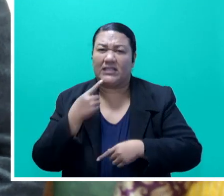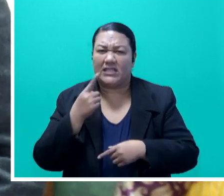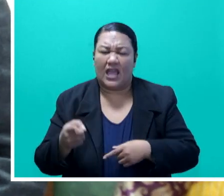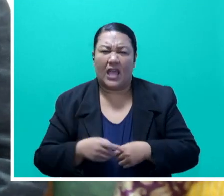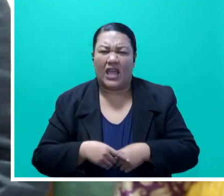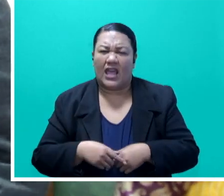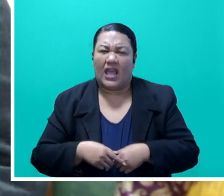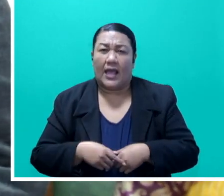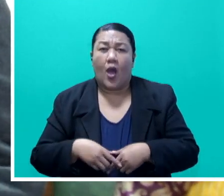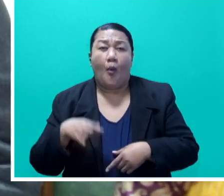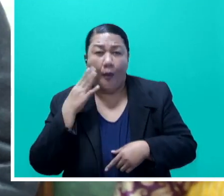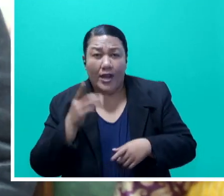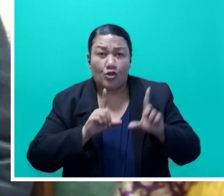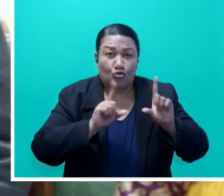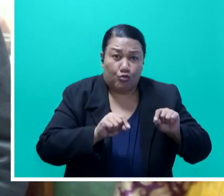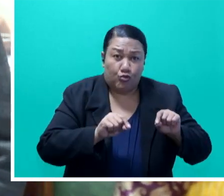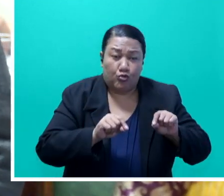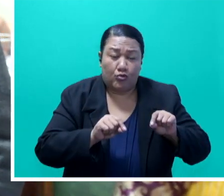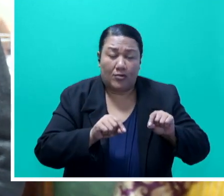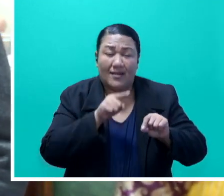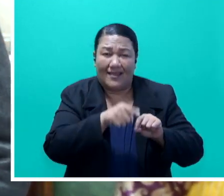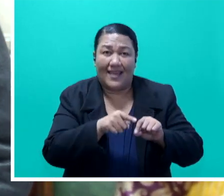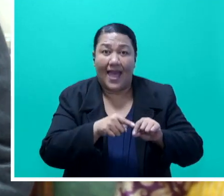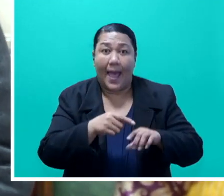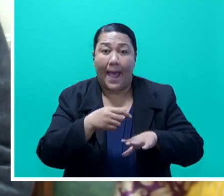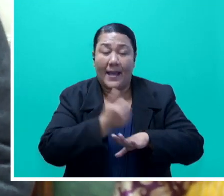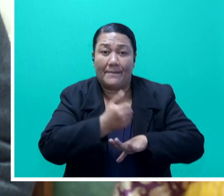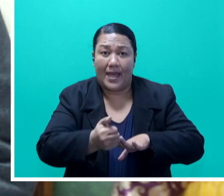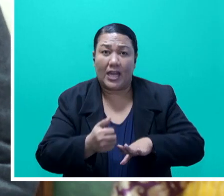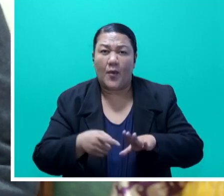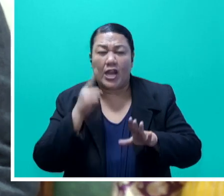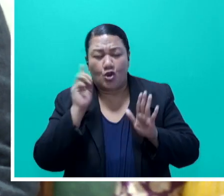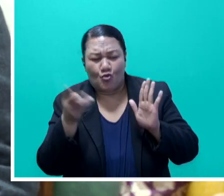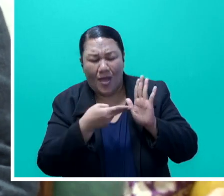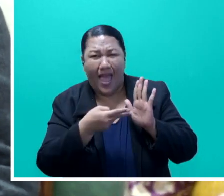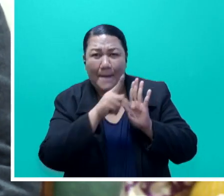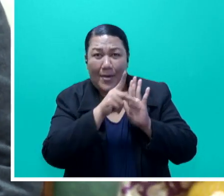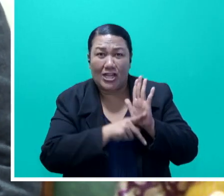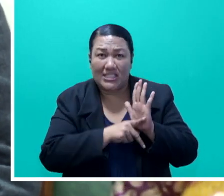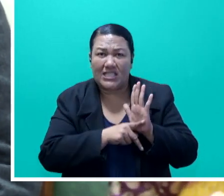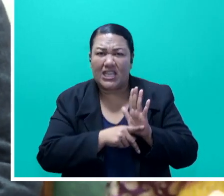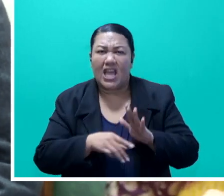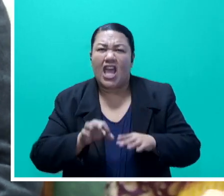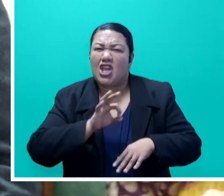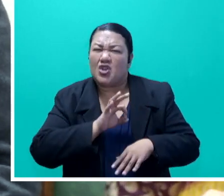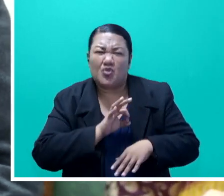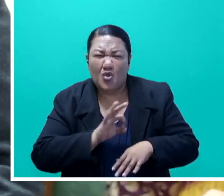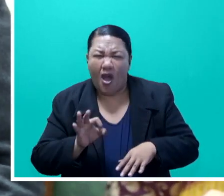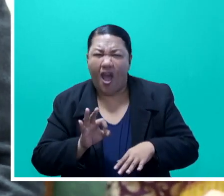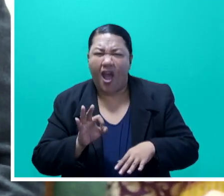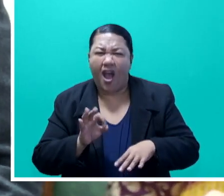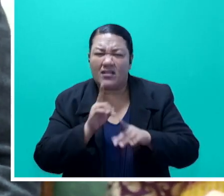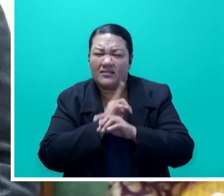run government, when you decide policies, when you look at various policy measures, you don't do these things in a silo. Honourable